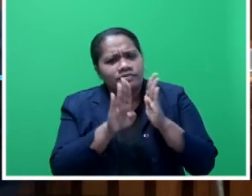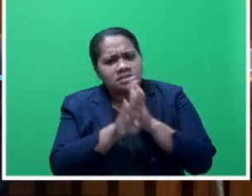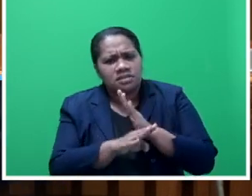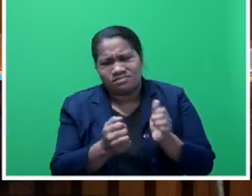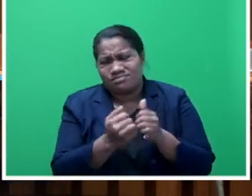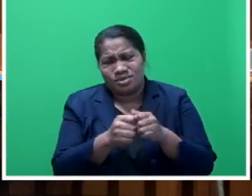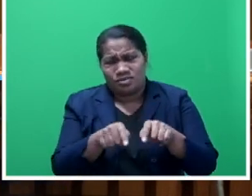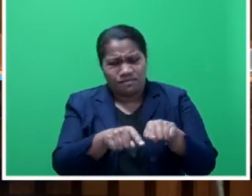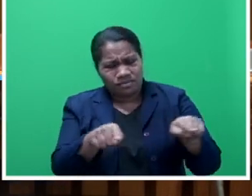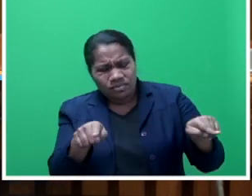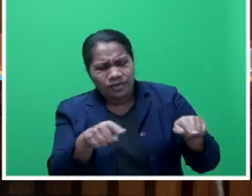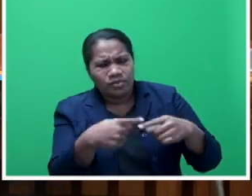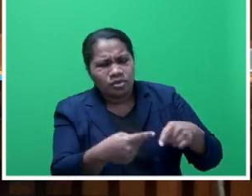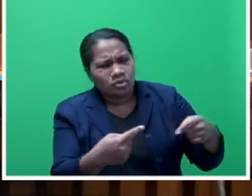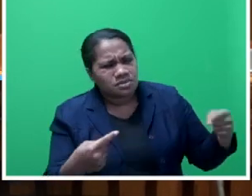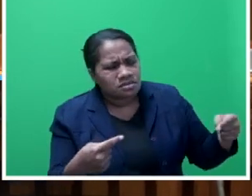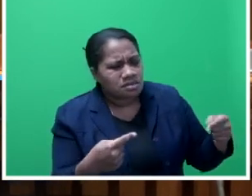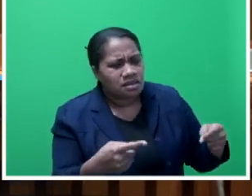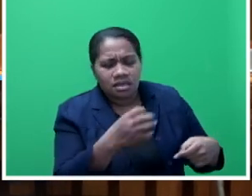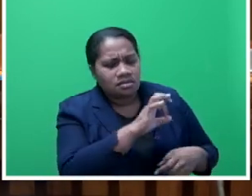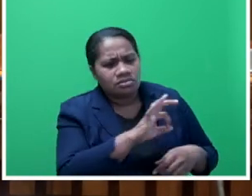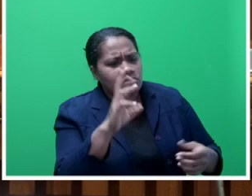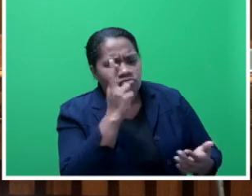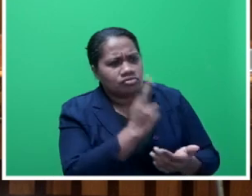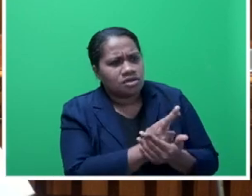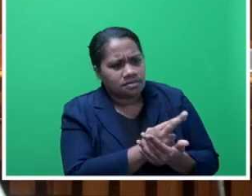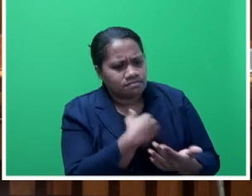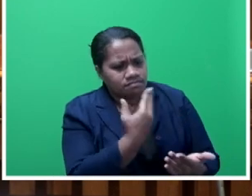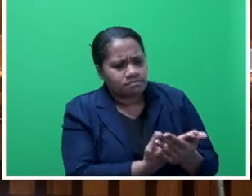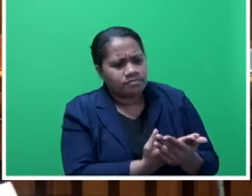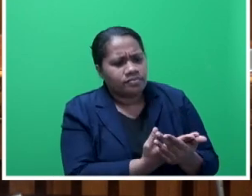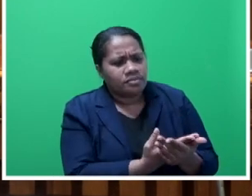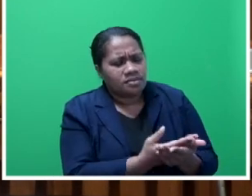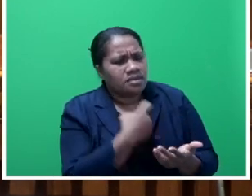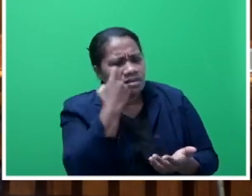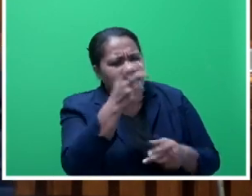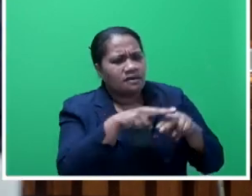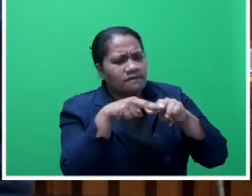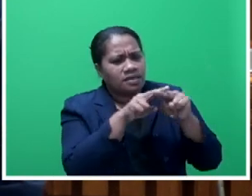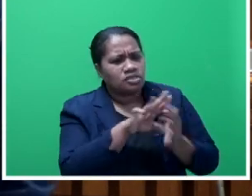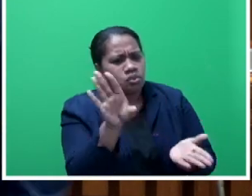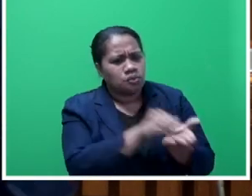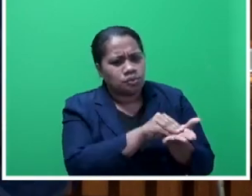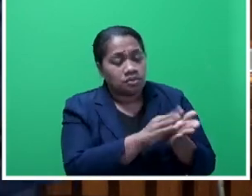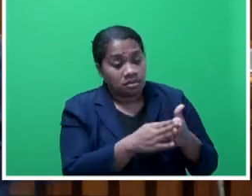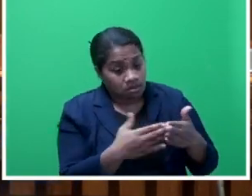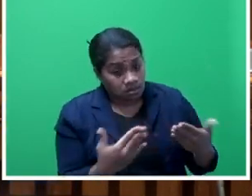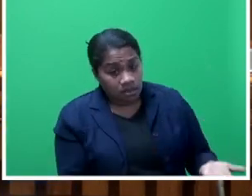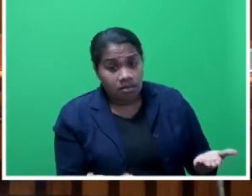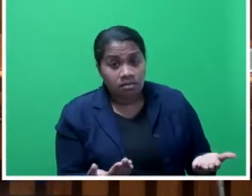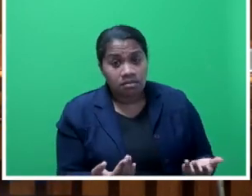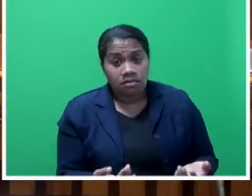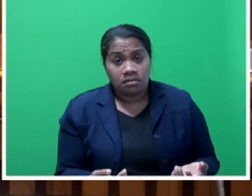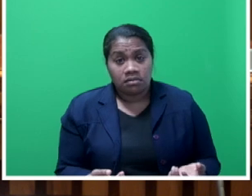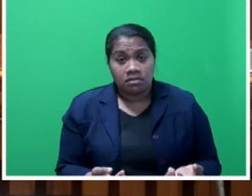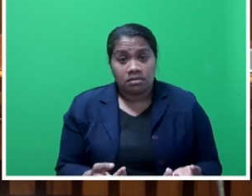the opposition, did not actually take the KFG app on. So many of them. And they now have the audacity to come and talk